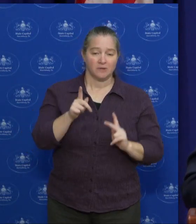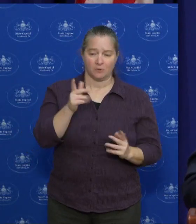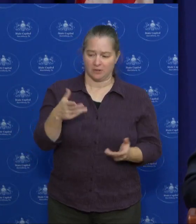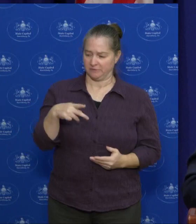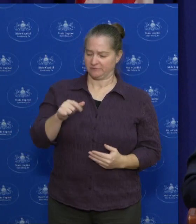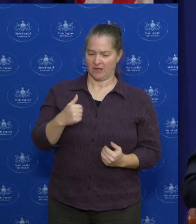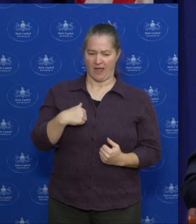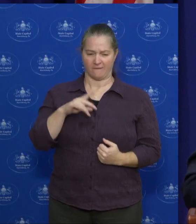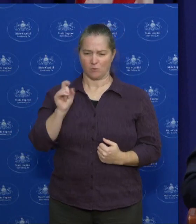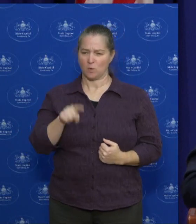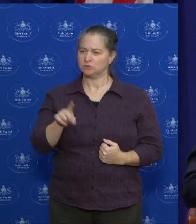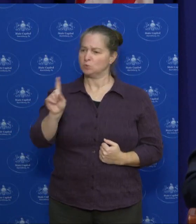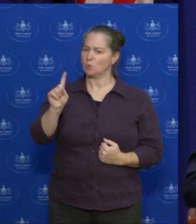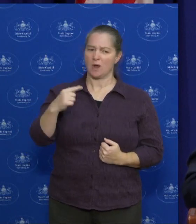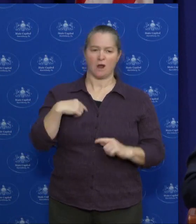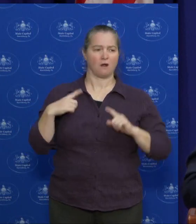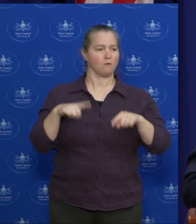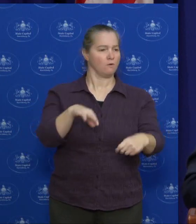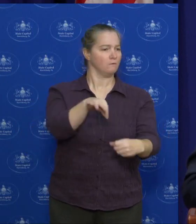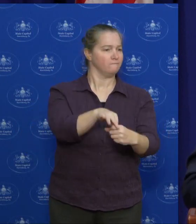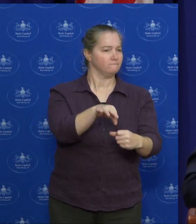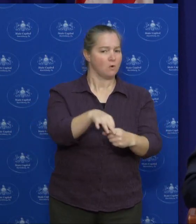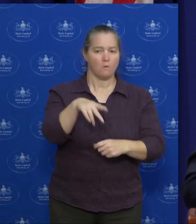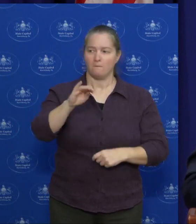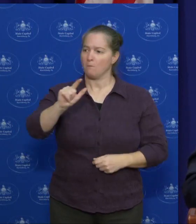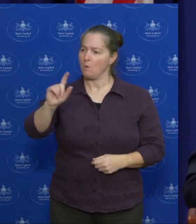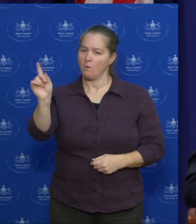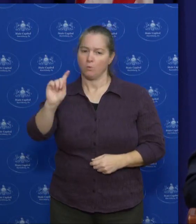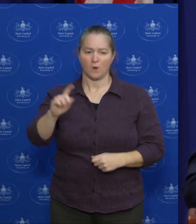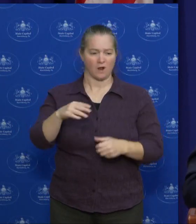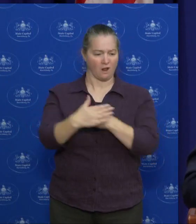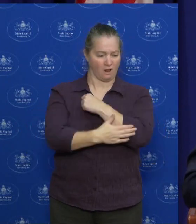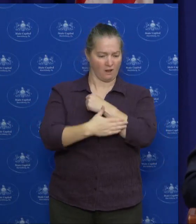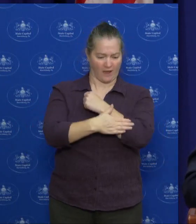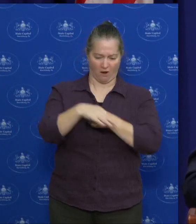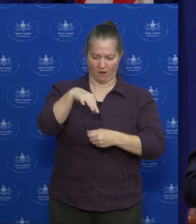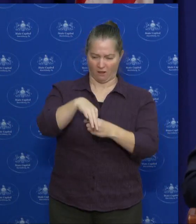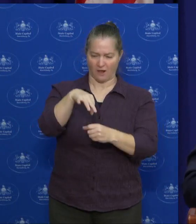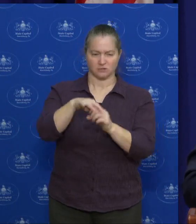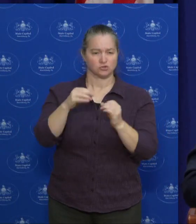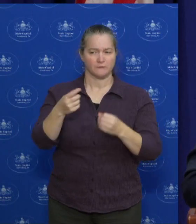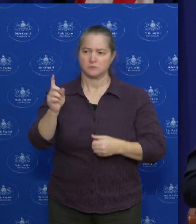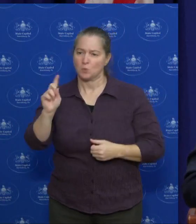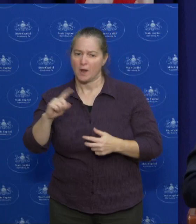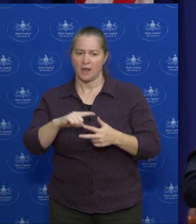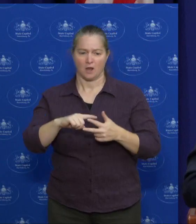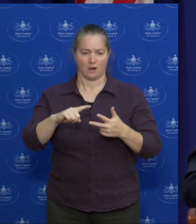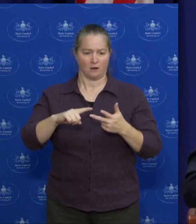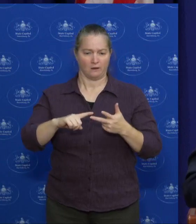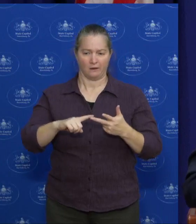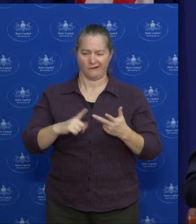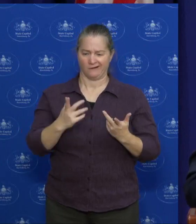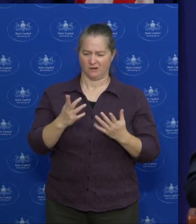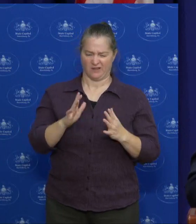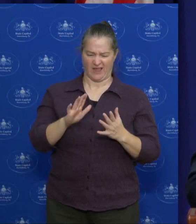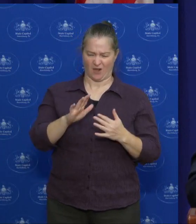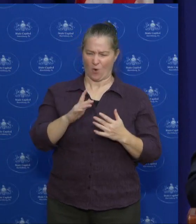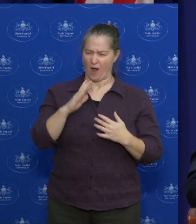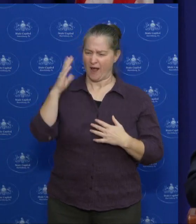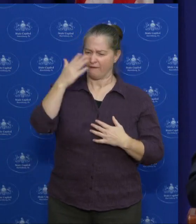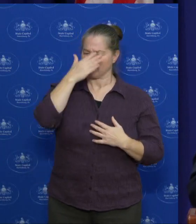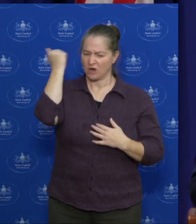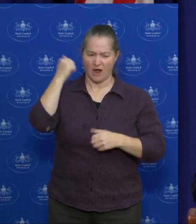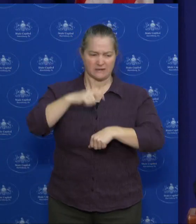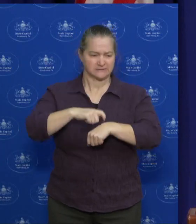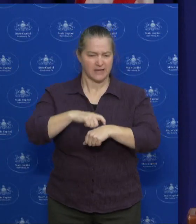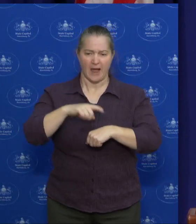their polling place is, or where their county election office is, or what the important election deadlines are